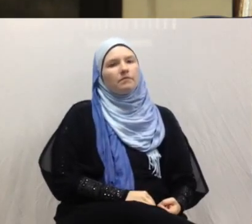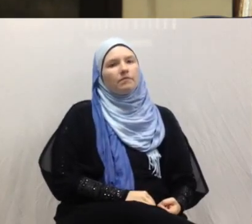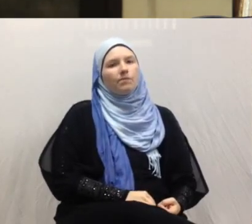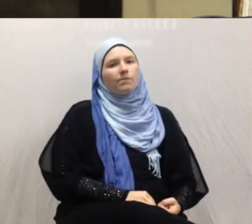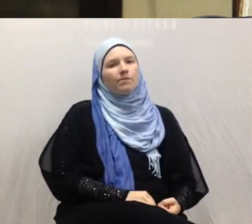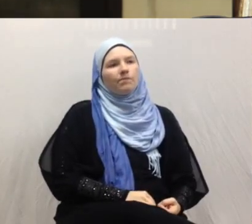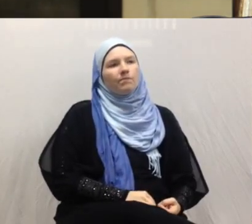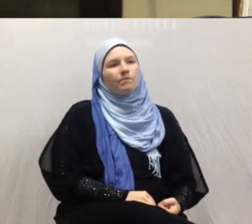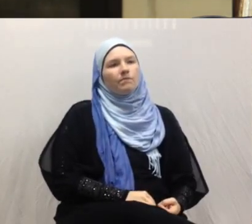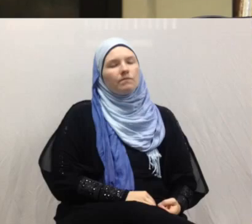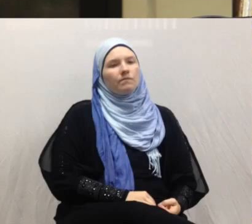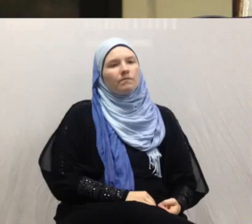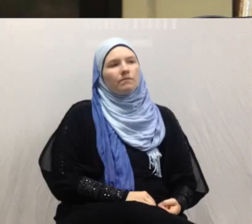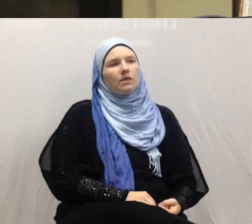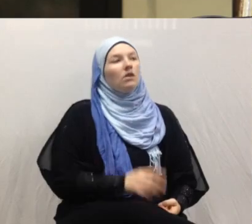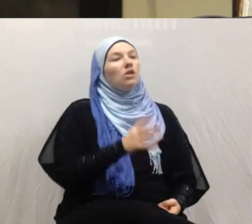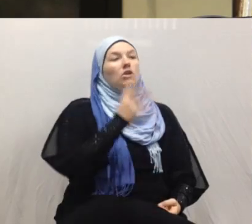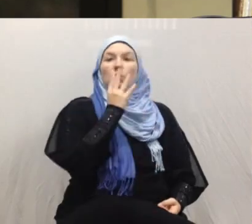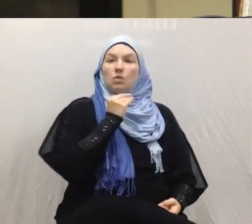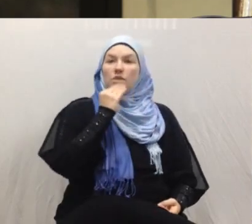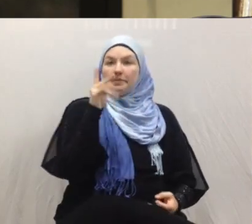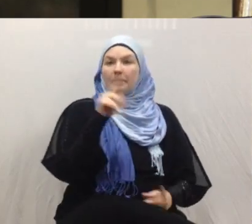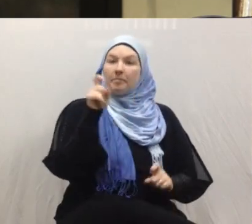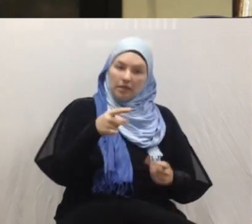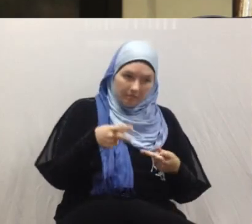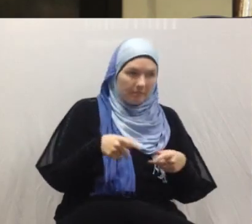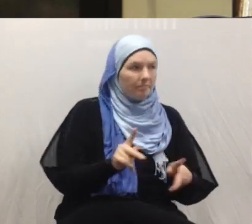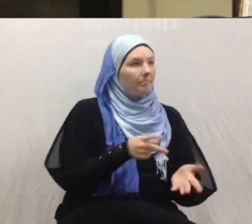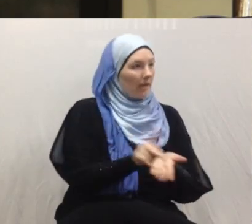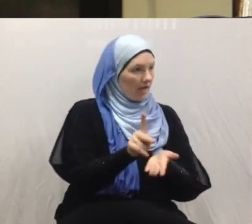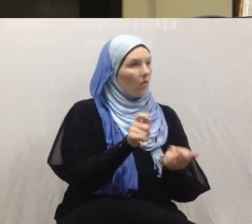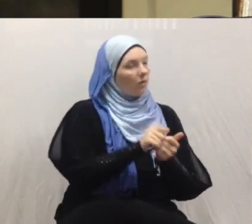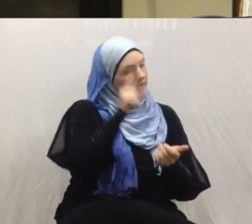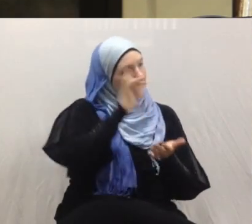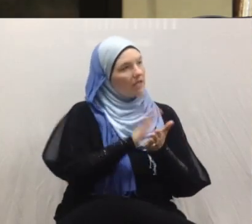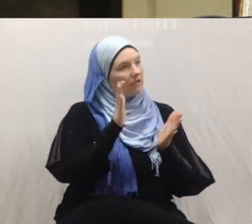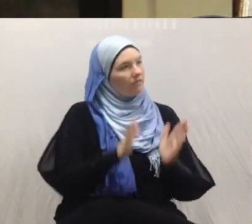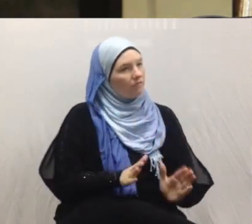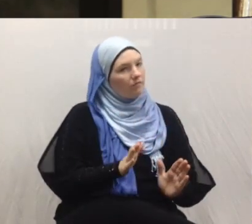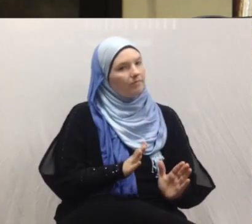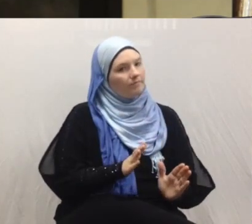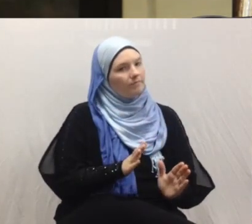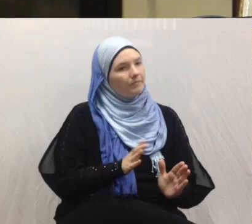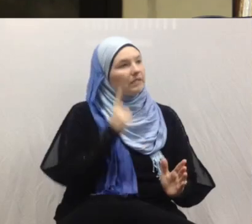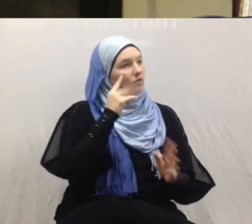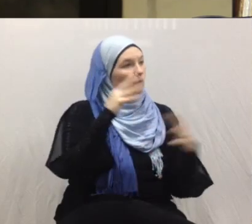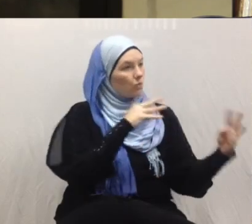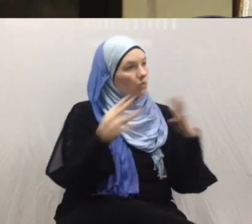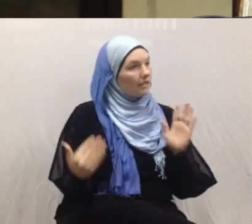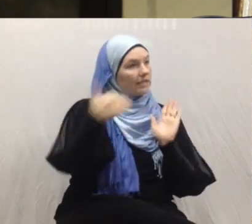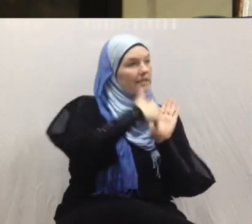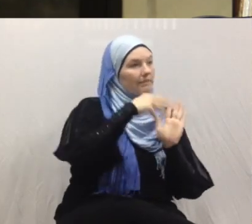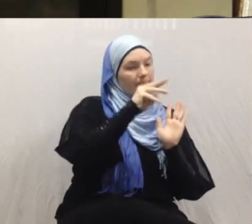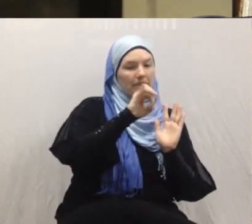aggressor. The Jews must pay with the believers so long as war lasts. Whenever there is a war against